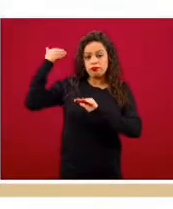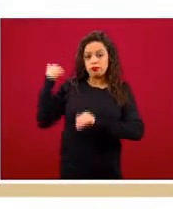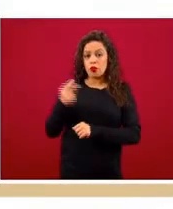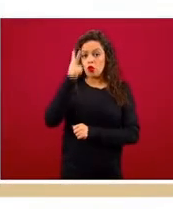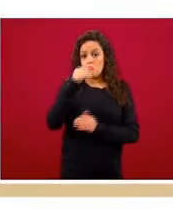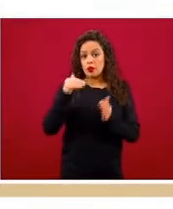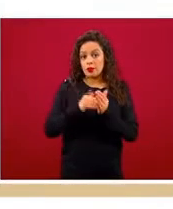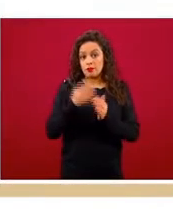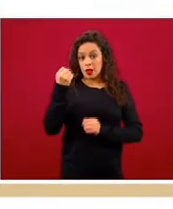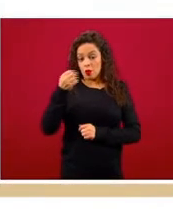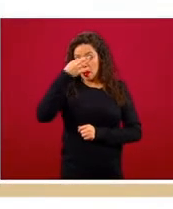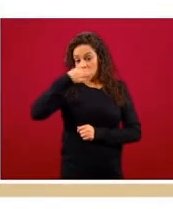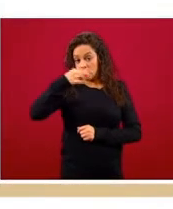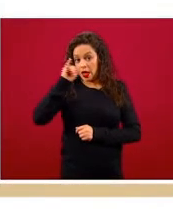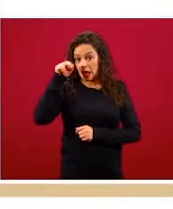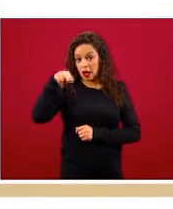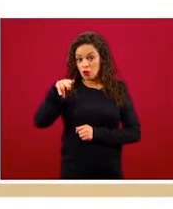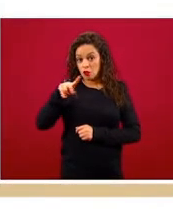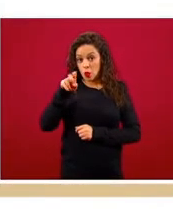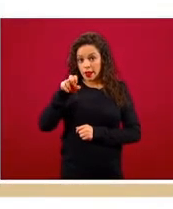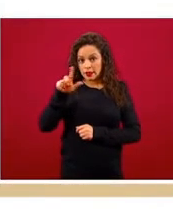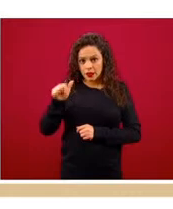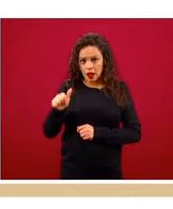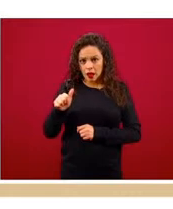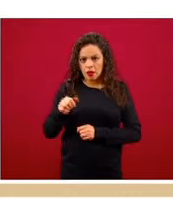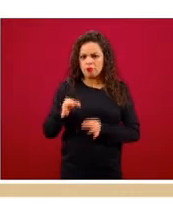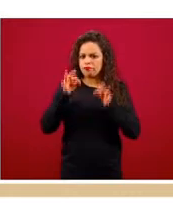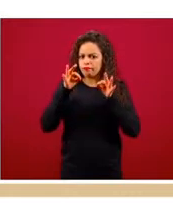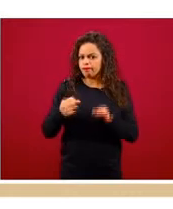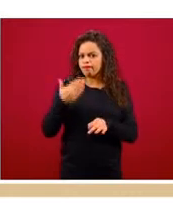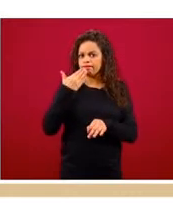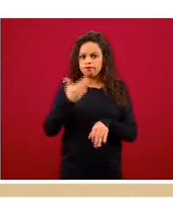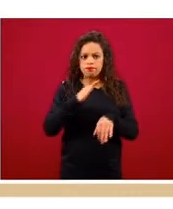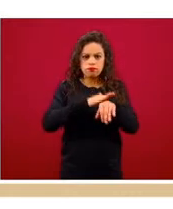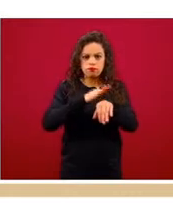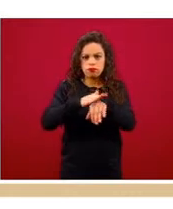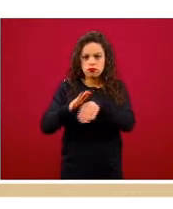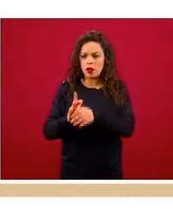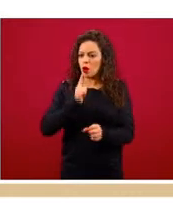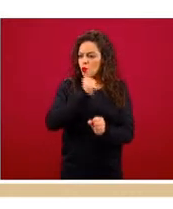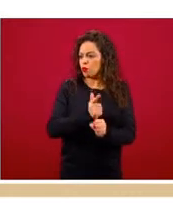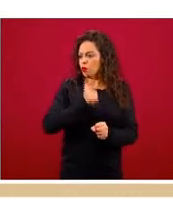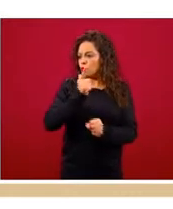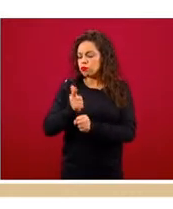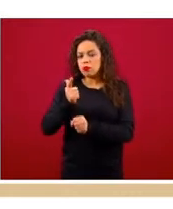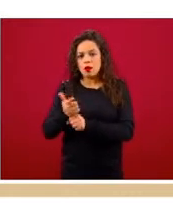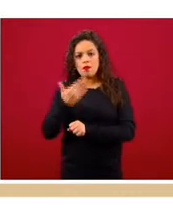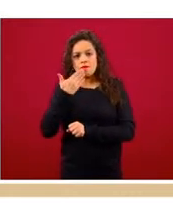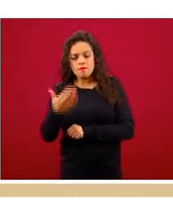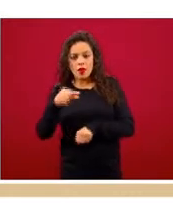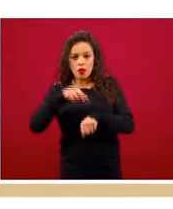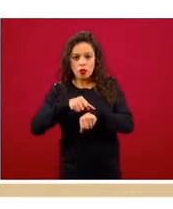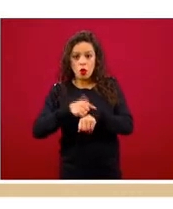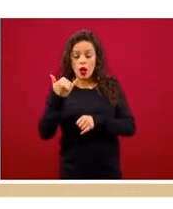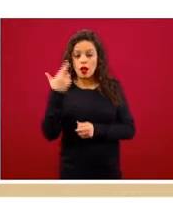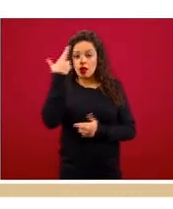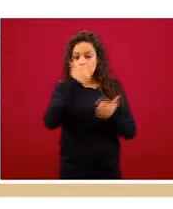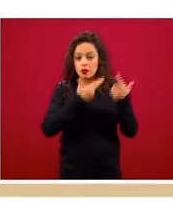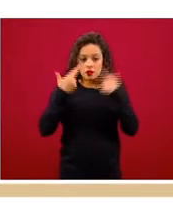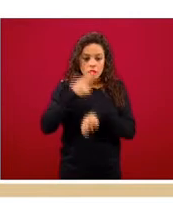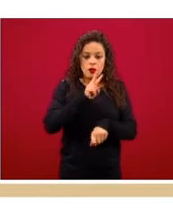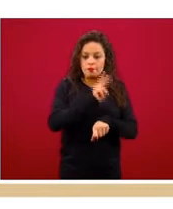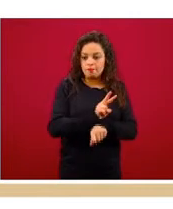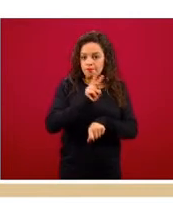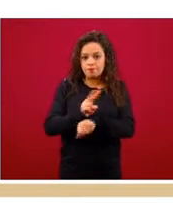reported on, and it wasn't diagnosed, it wasn't monitored. And then what we have after 2009, after the